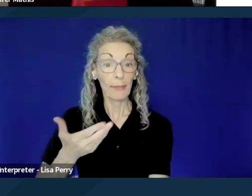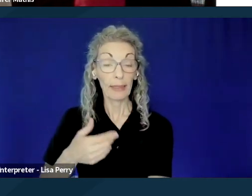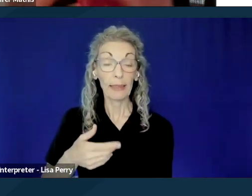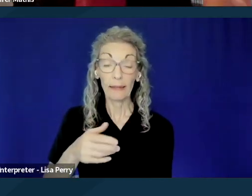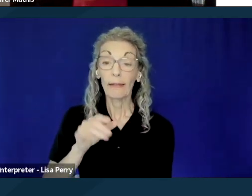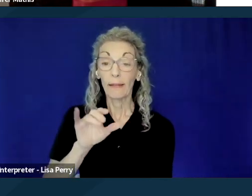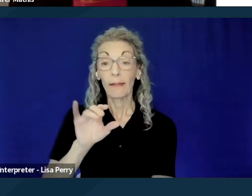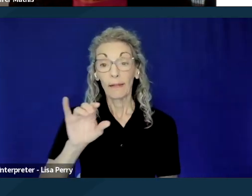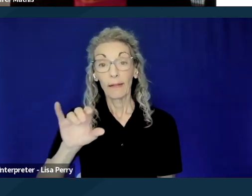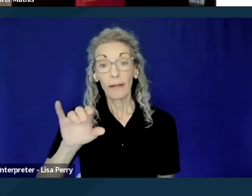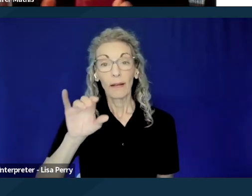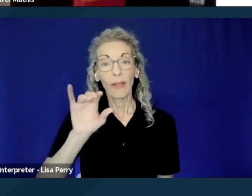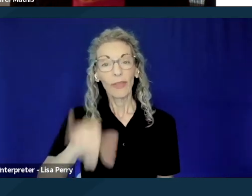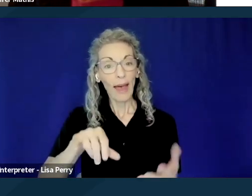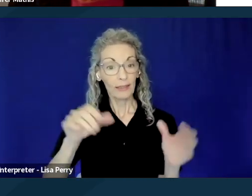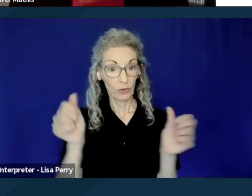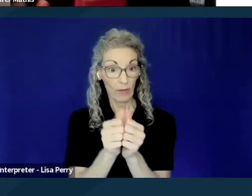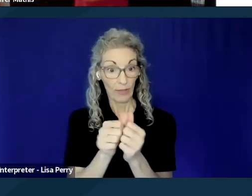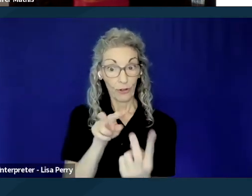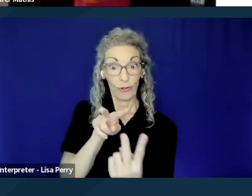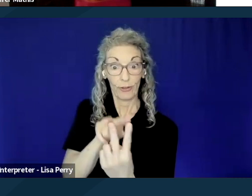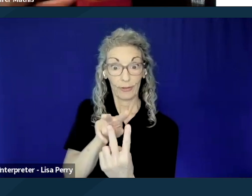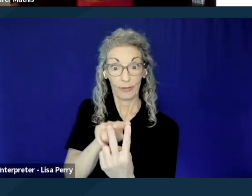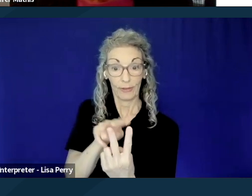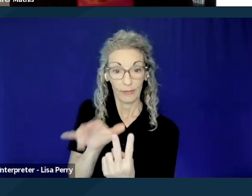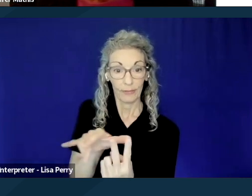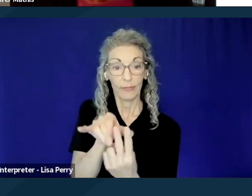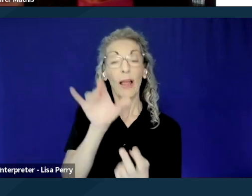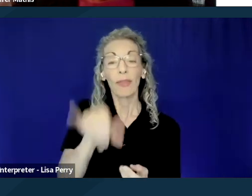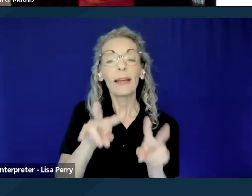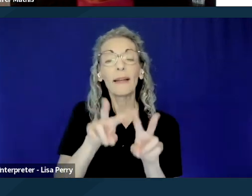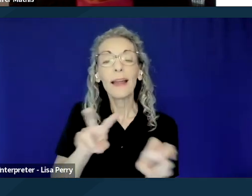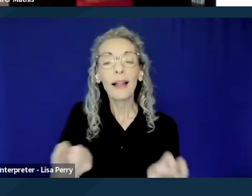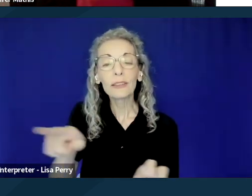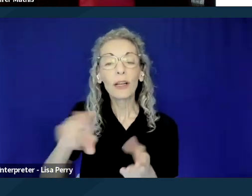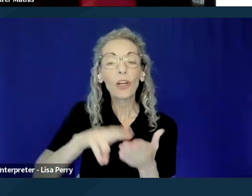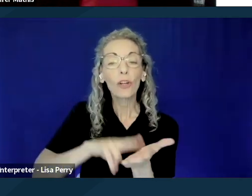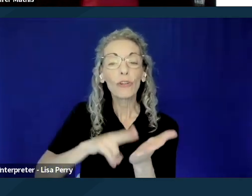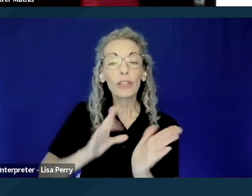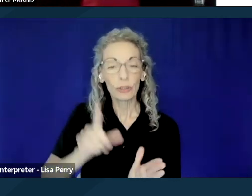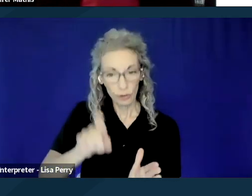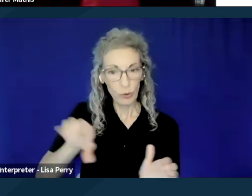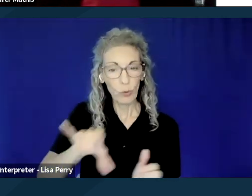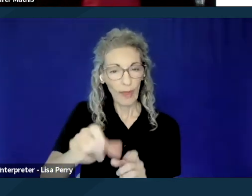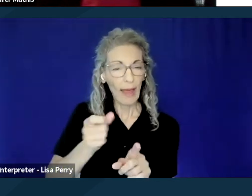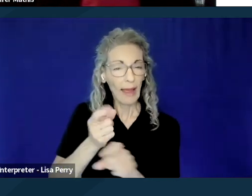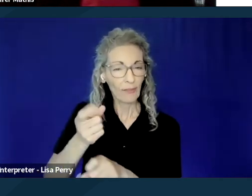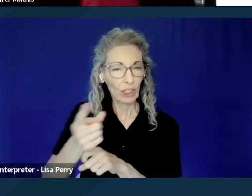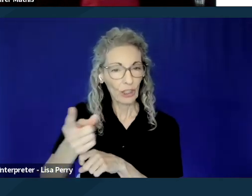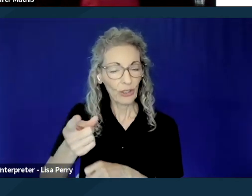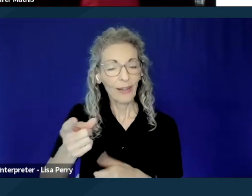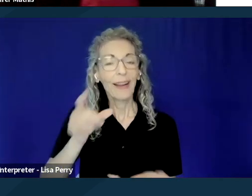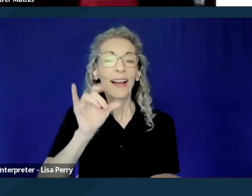are that together is the analysis that a contractor is supposed to do every year. And so that gives you a sense of why